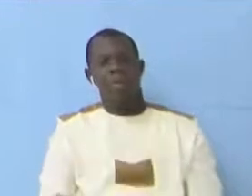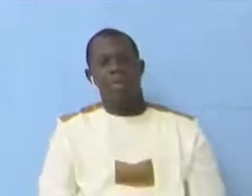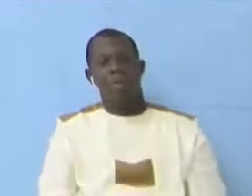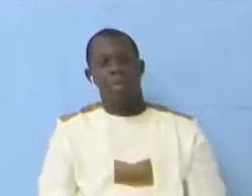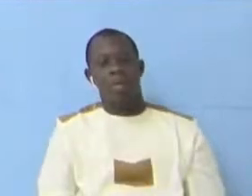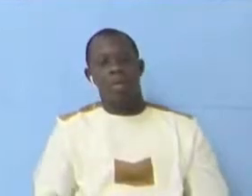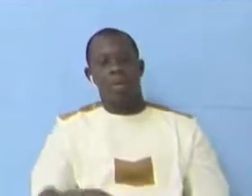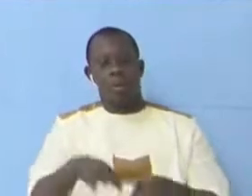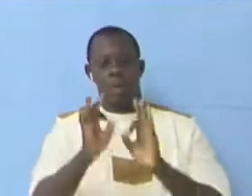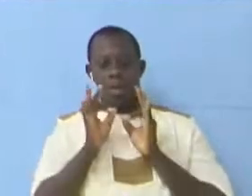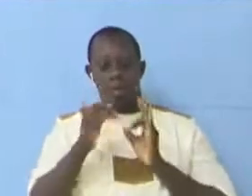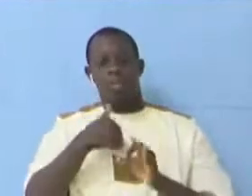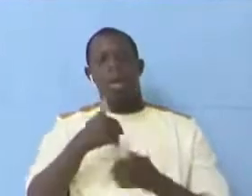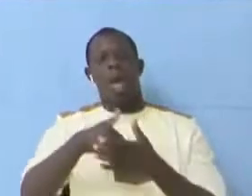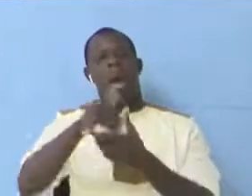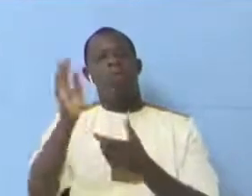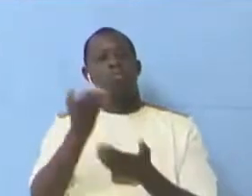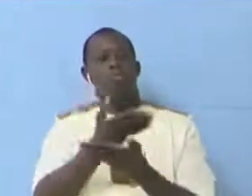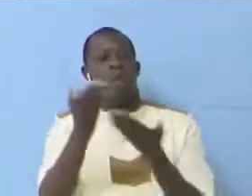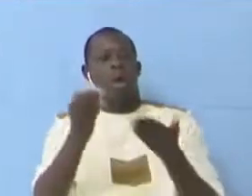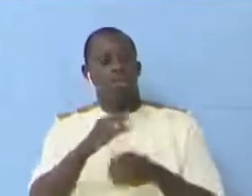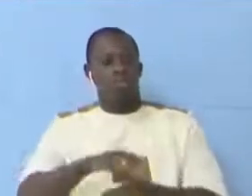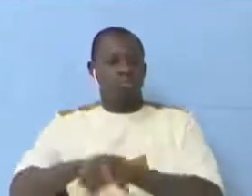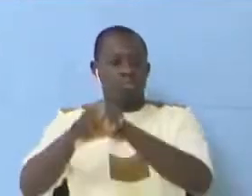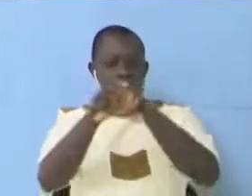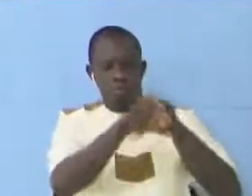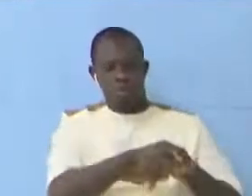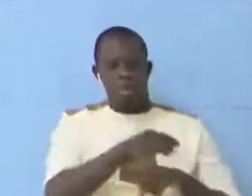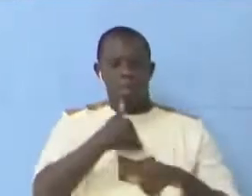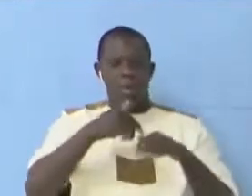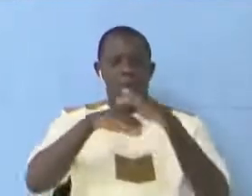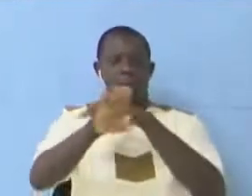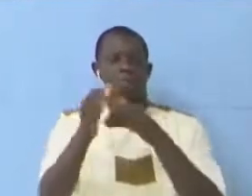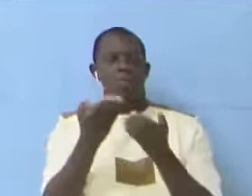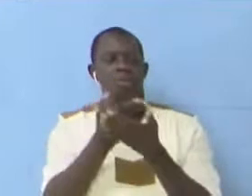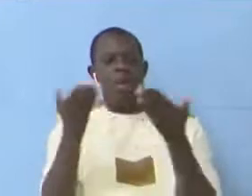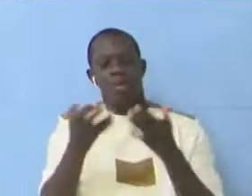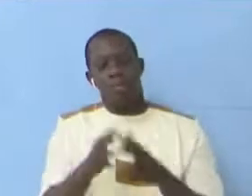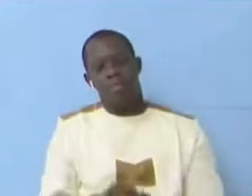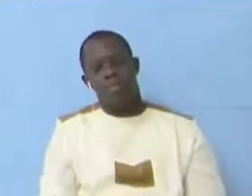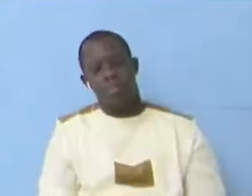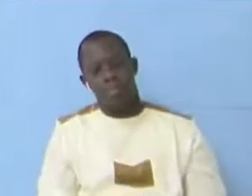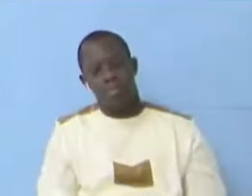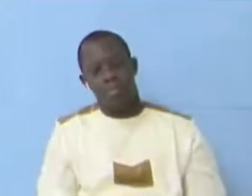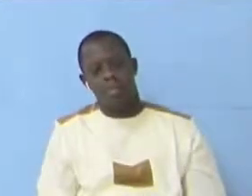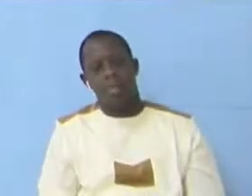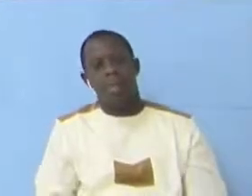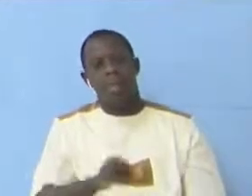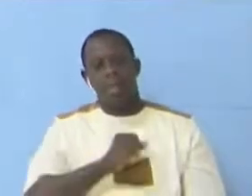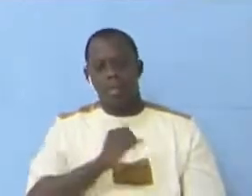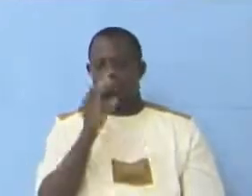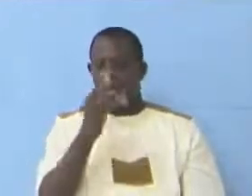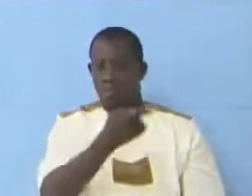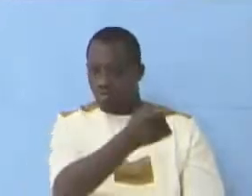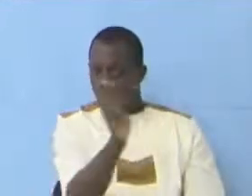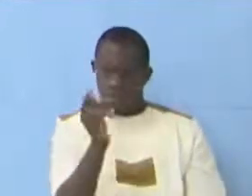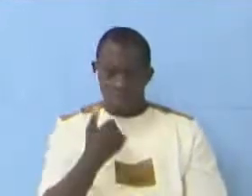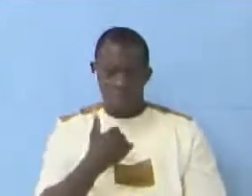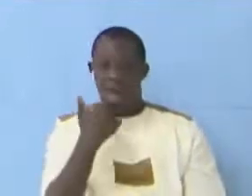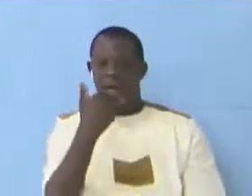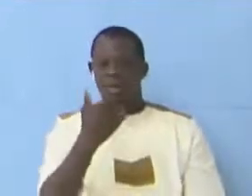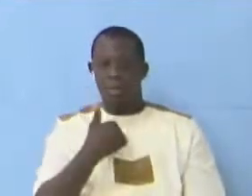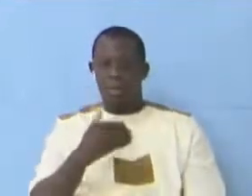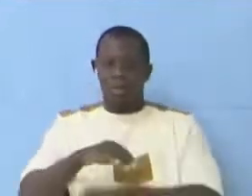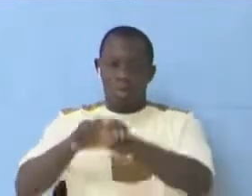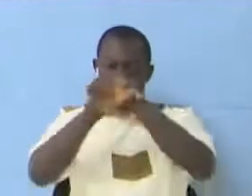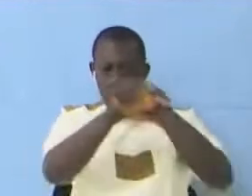to take me out. Why should I be brought in? mu ñu génne ma ci biir ndax lu tax ñu indi ma foofu. He said, you asked me to bring him. mu leen